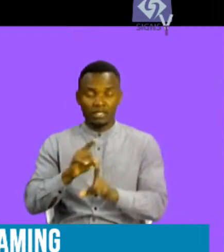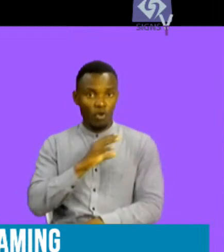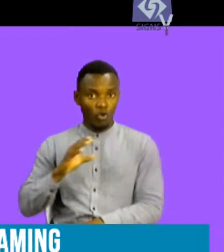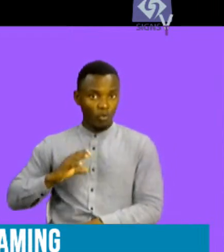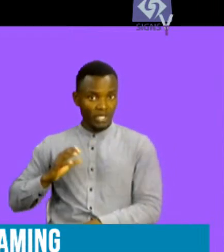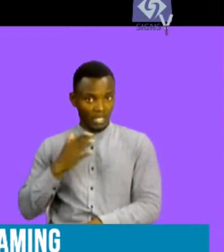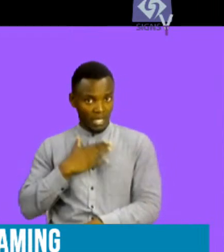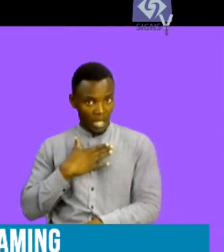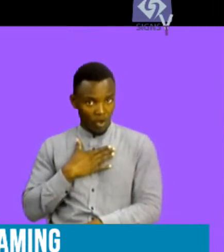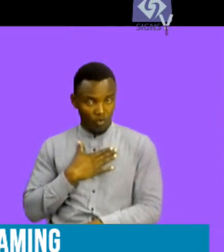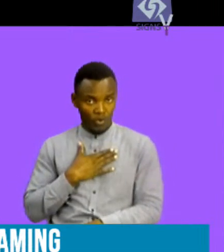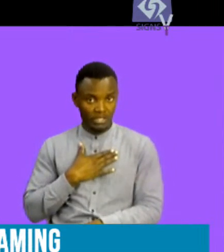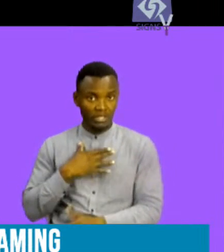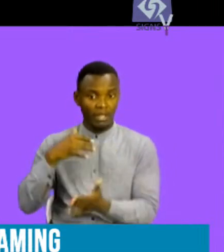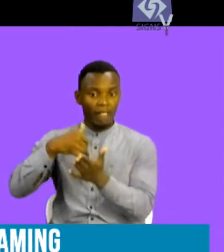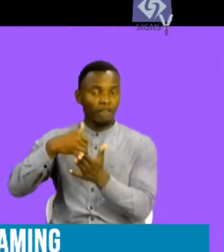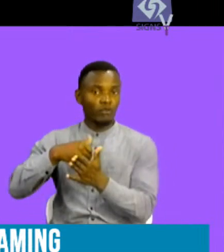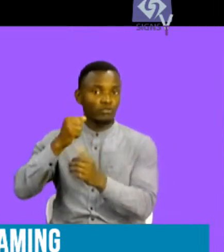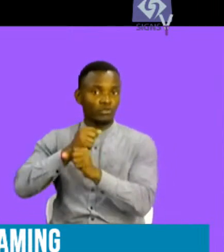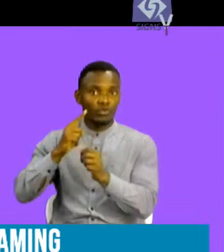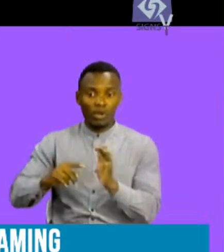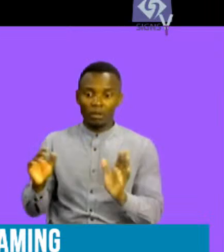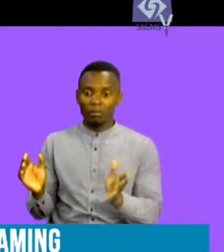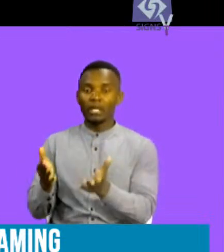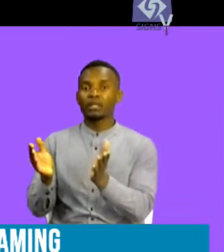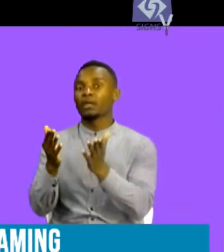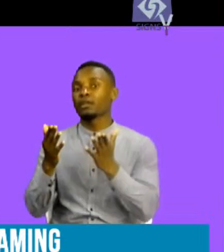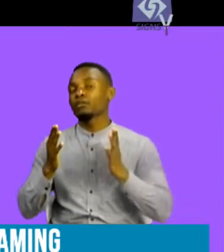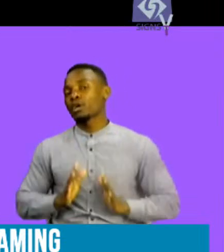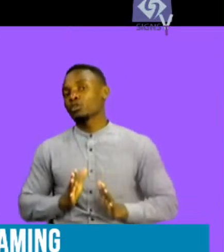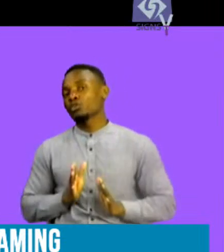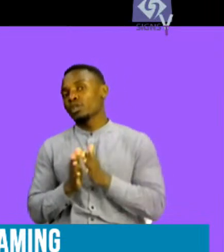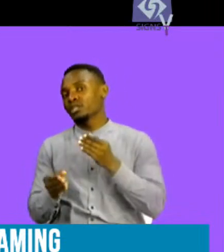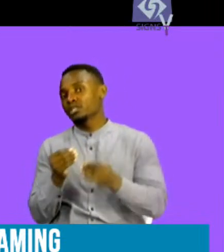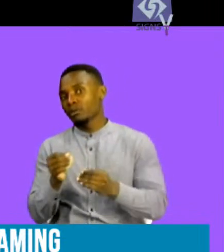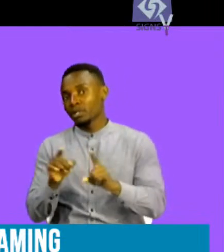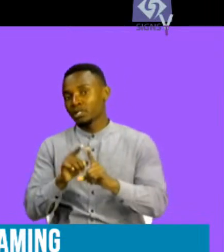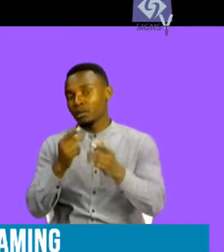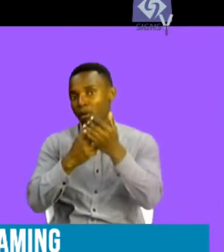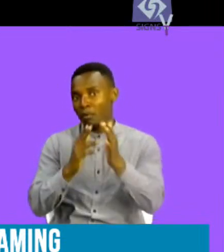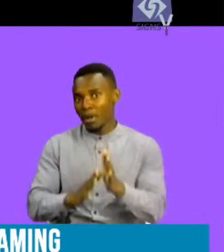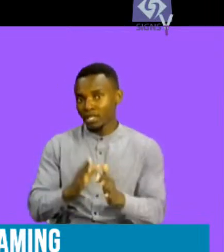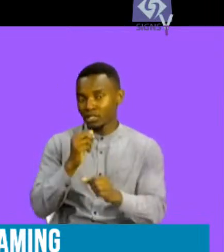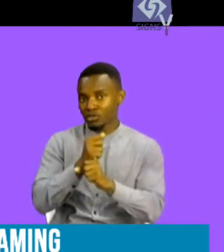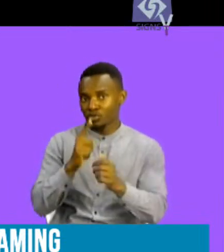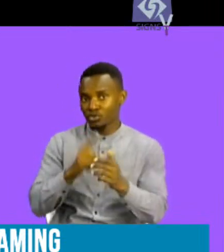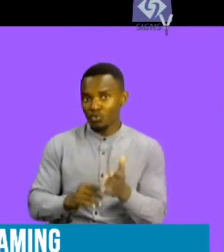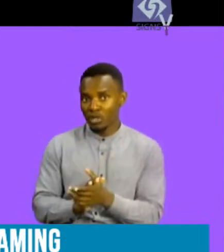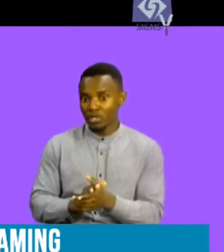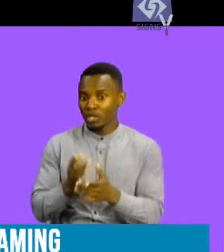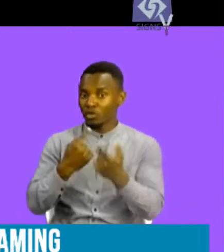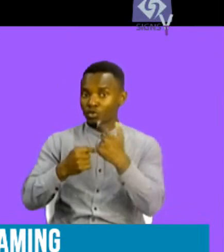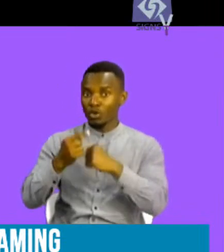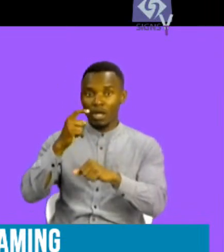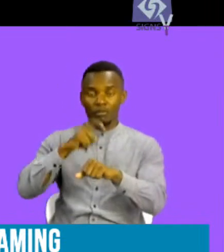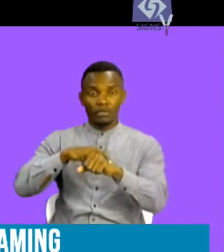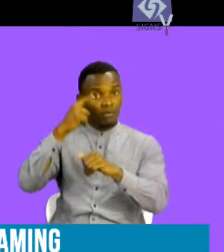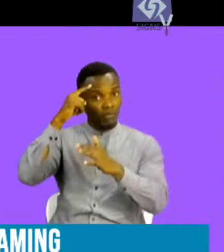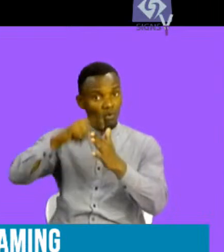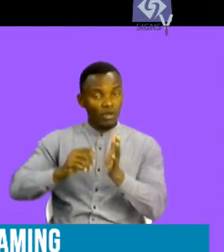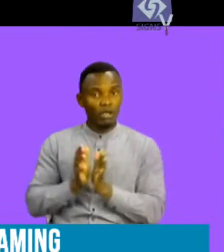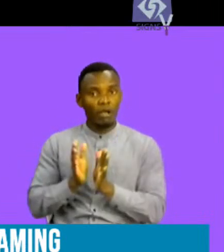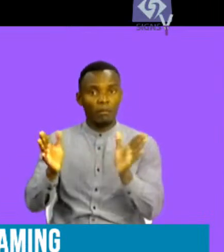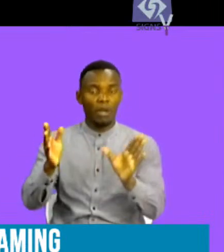in mobilizing our persons with disabilities and partners to come, especially even during the public participation. We also gave